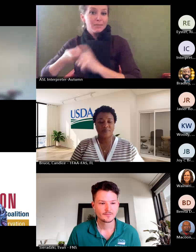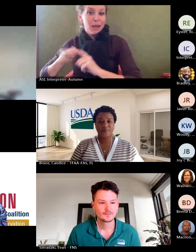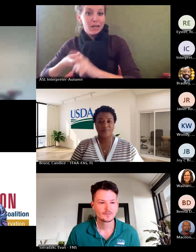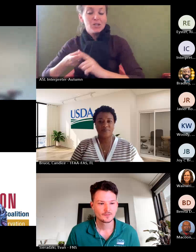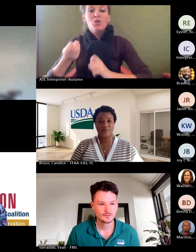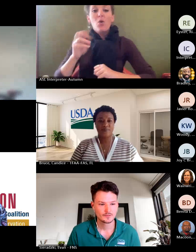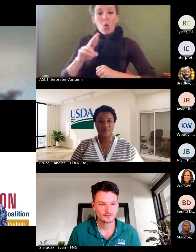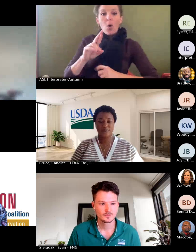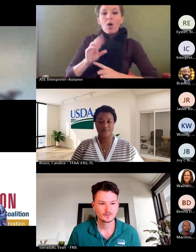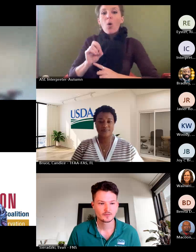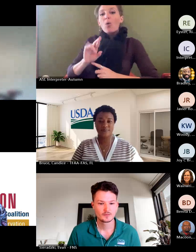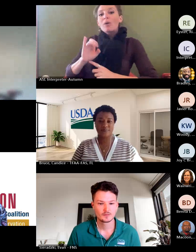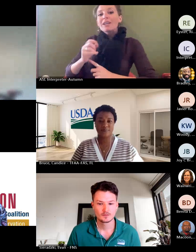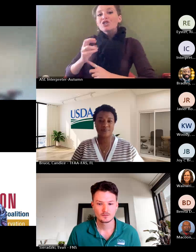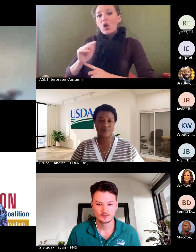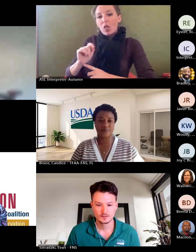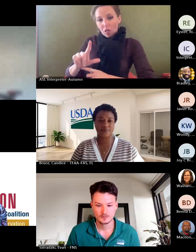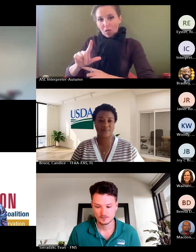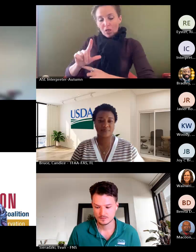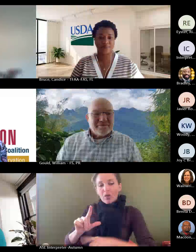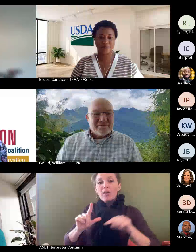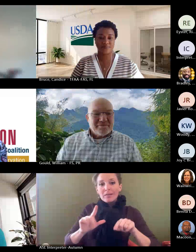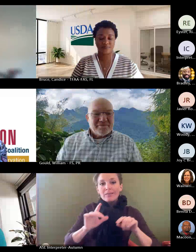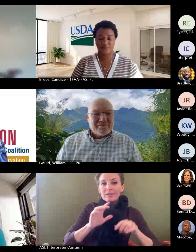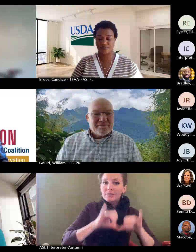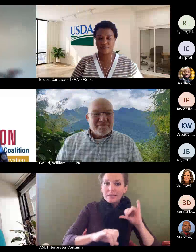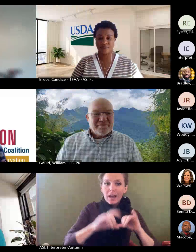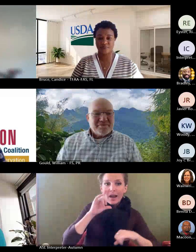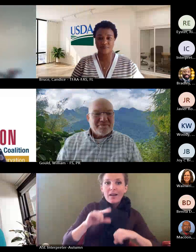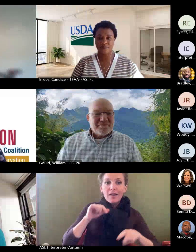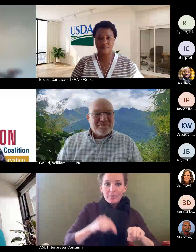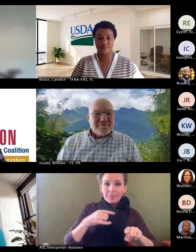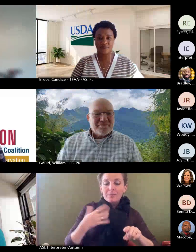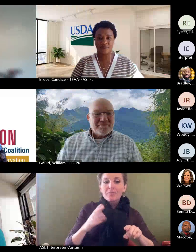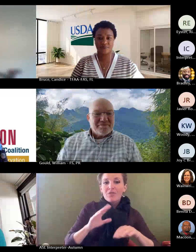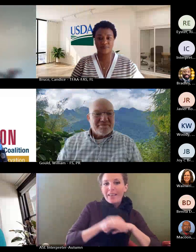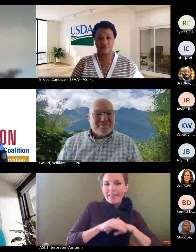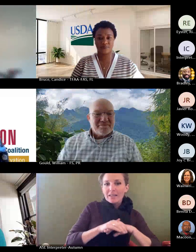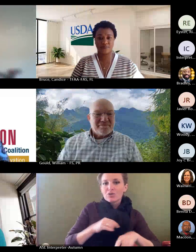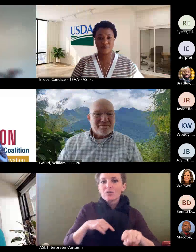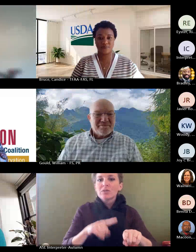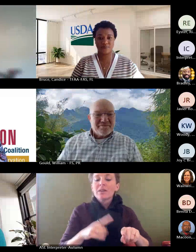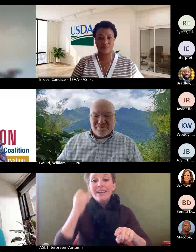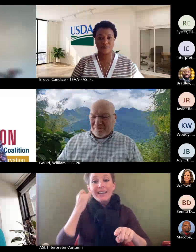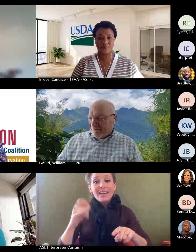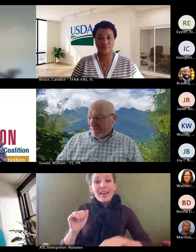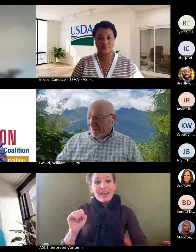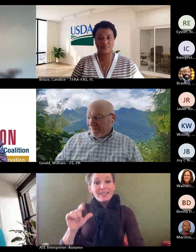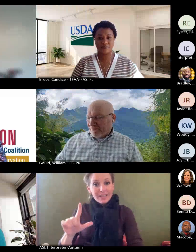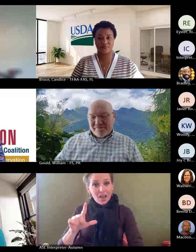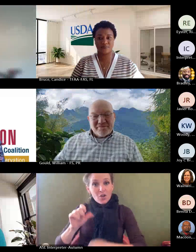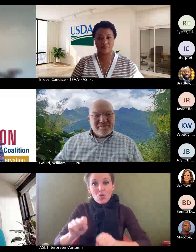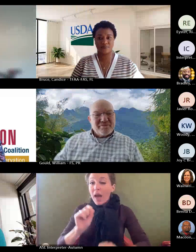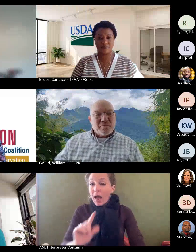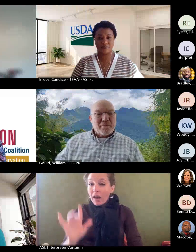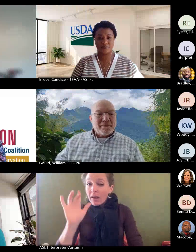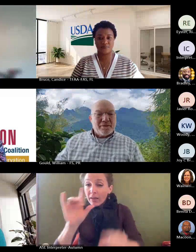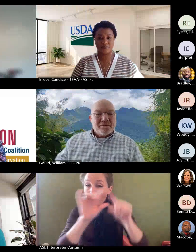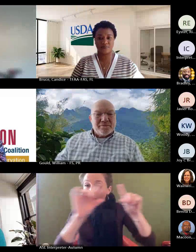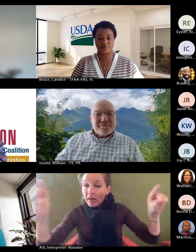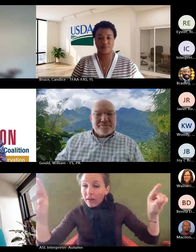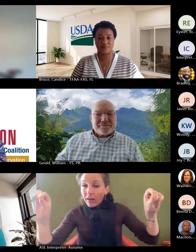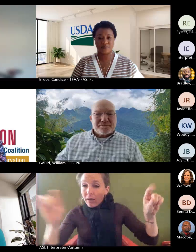if you're interested in ASL interpretation, you should be able to go up to your view options and make sure that